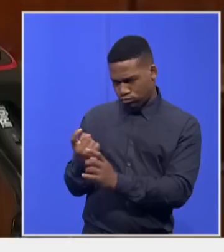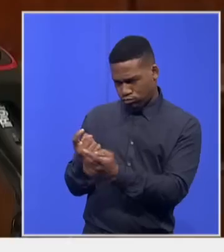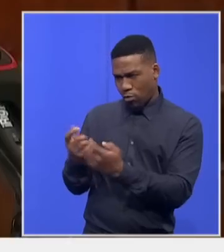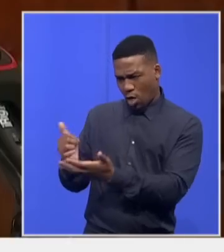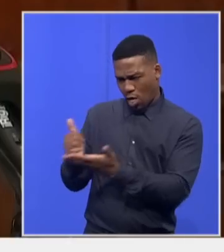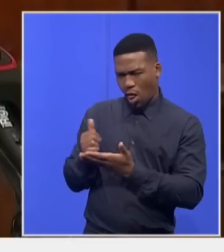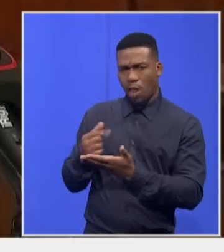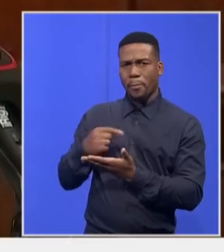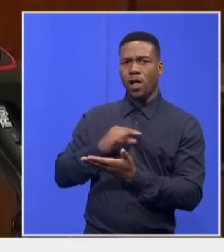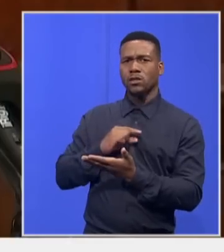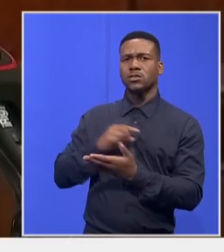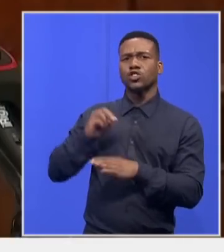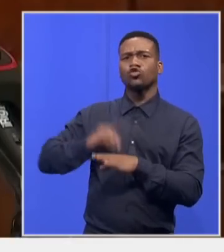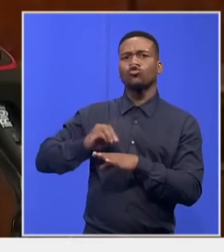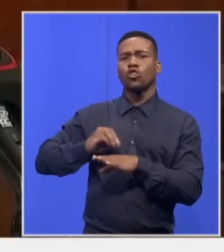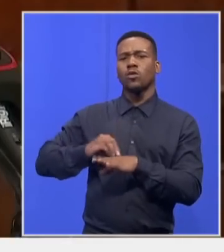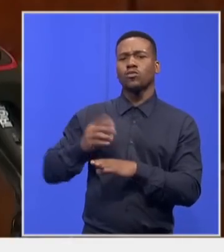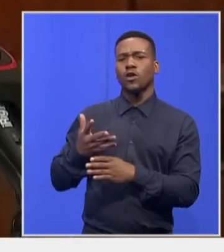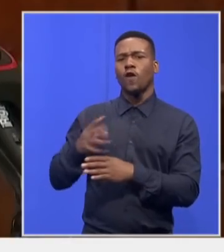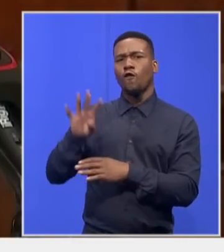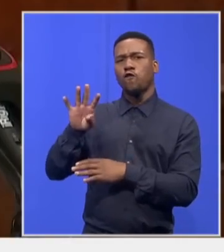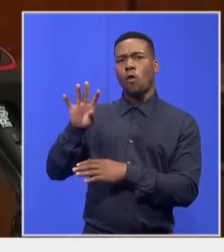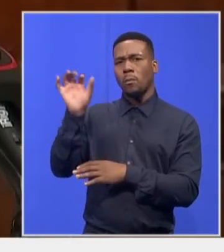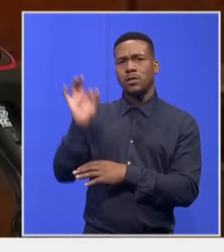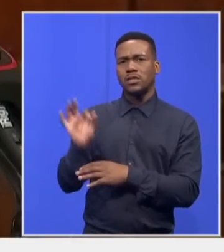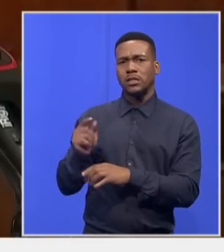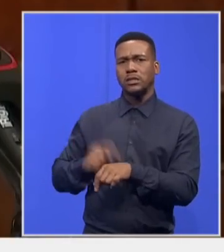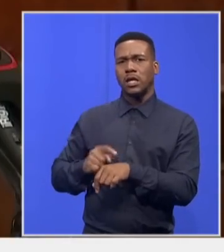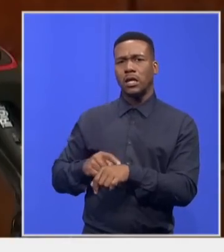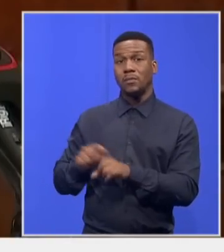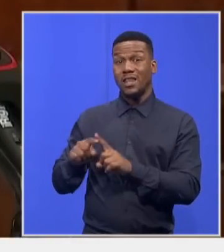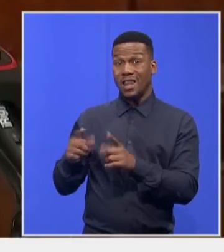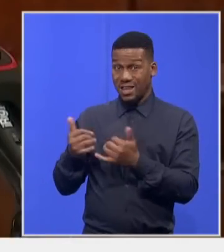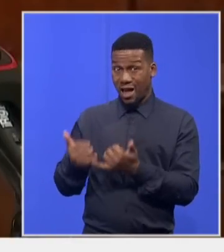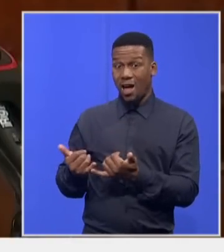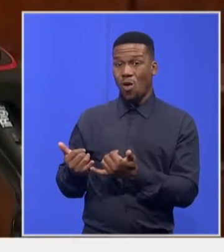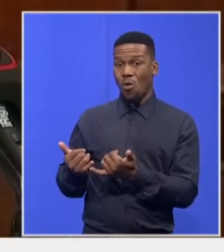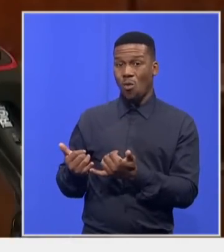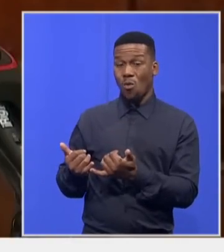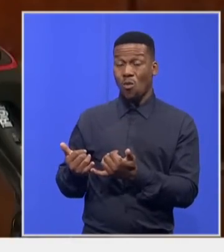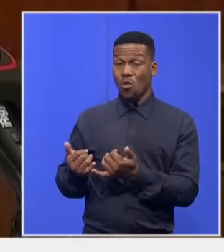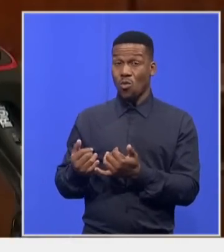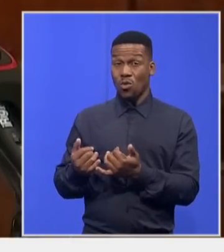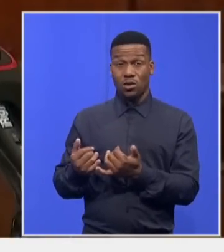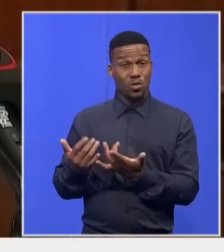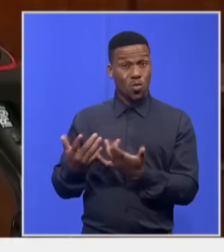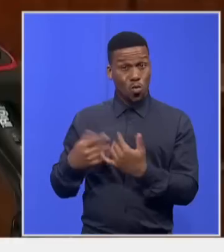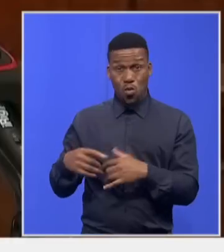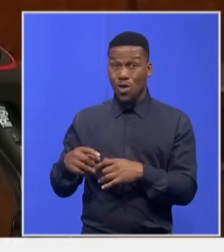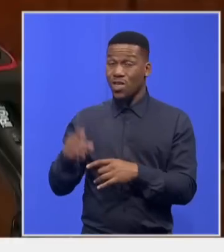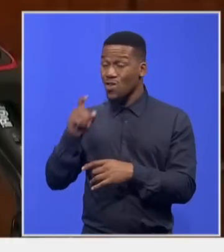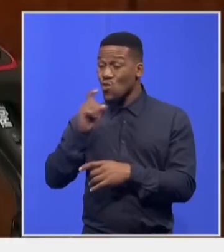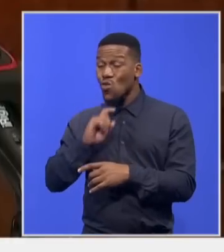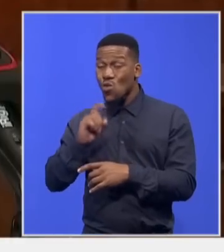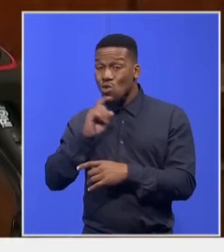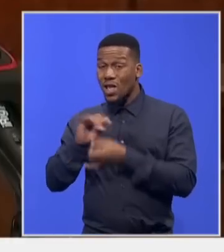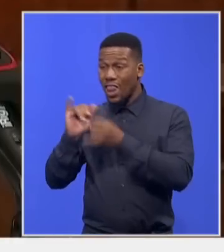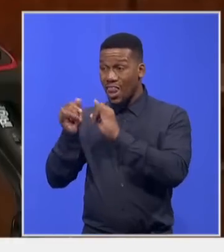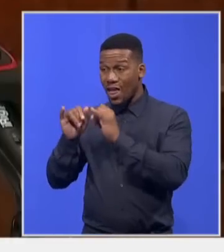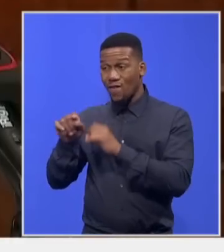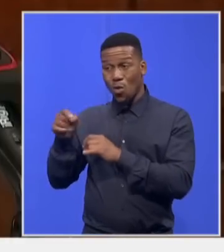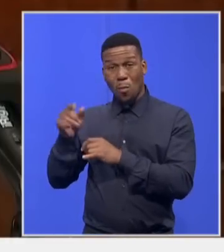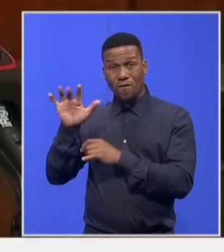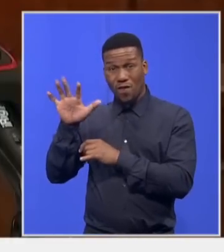us, we are in trouble, just 4% of the time. But now as I speak to you, we need them 11.5% of the